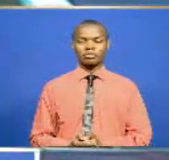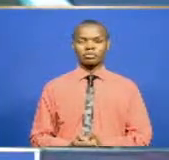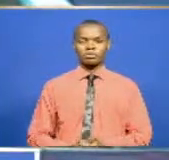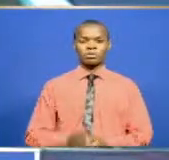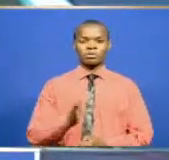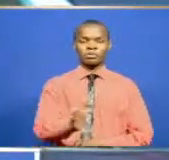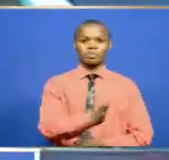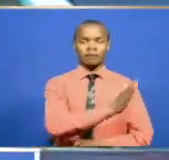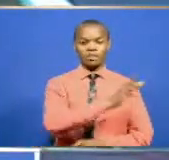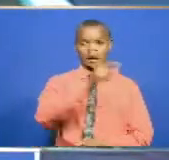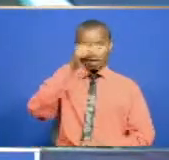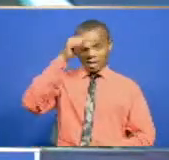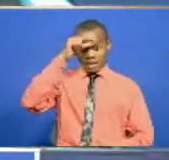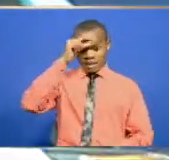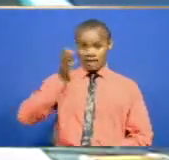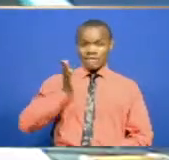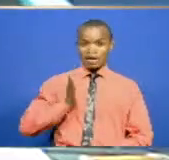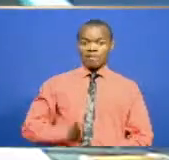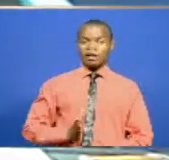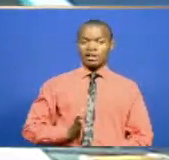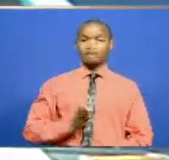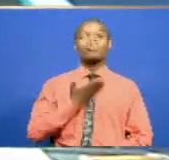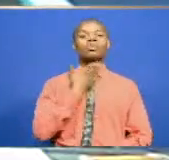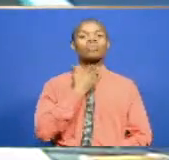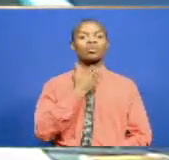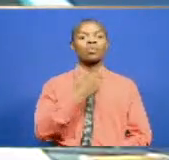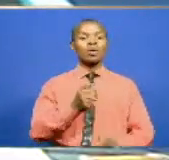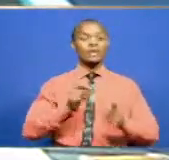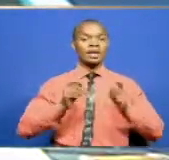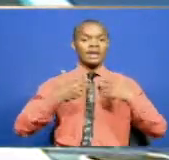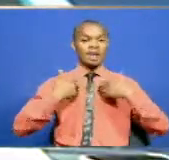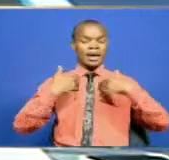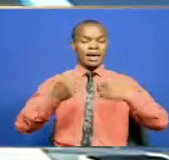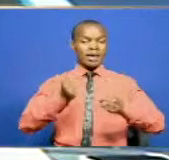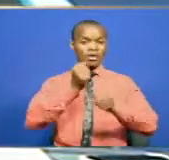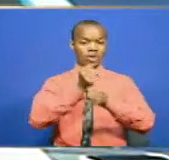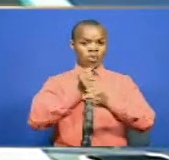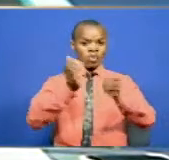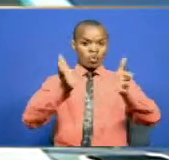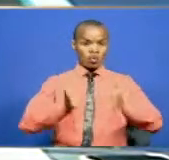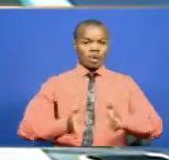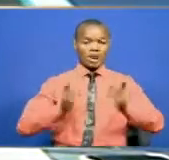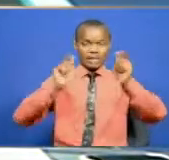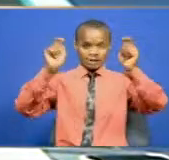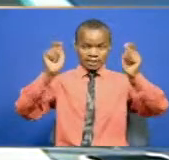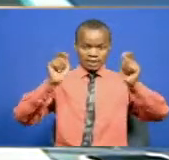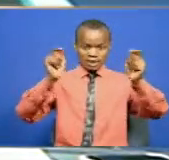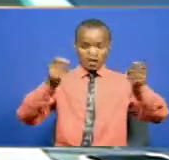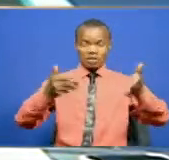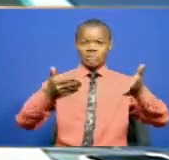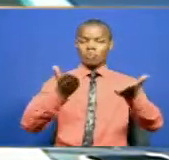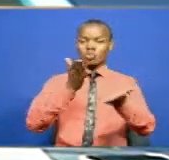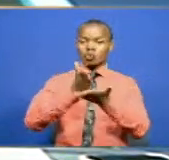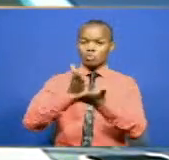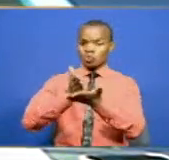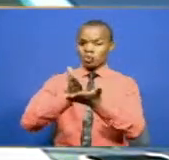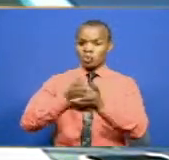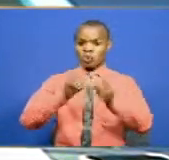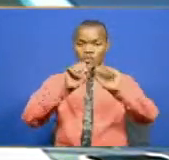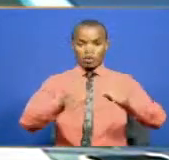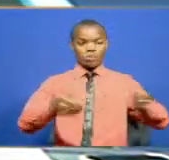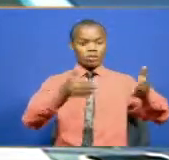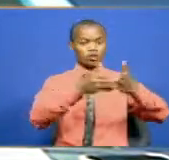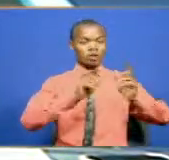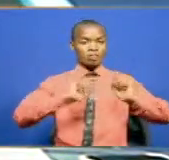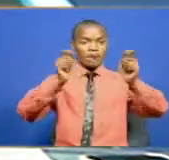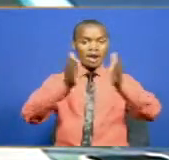The Council of Governors now want striking healthcare workers to shelve their demands, which it has termed unrealistic